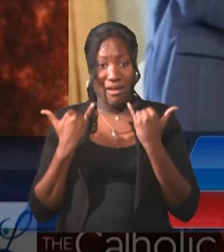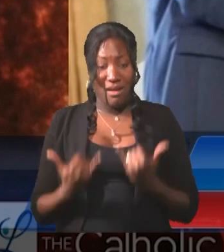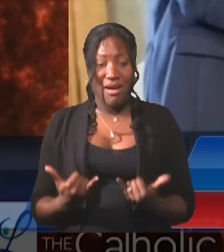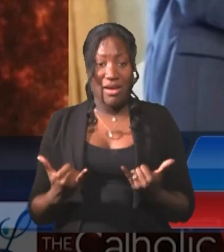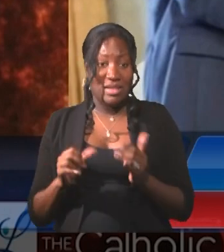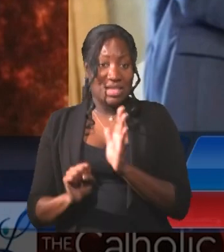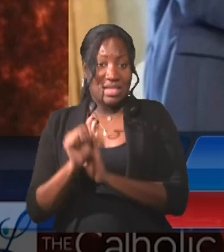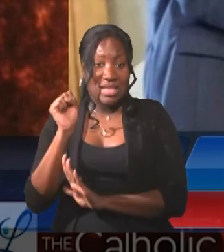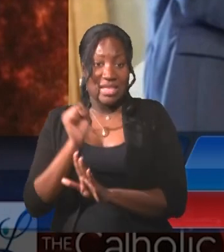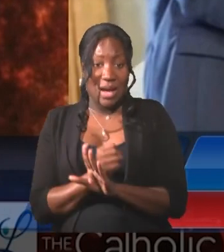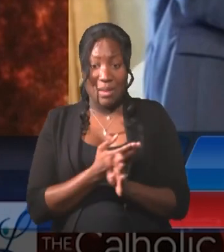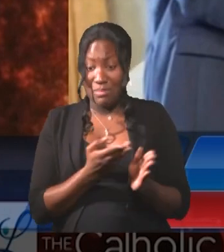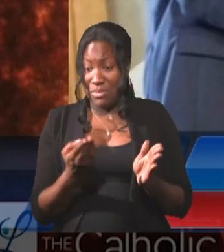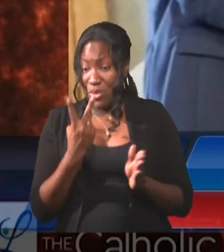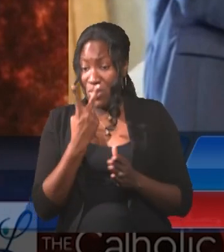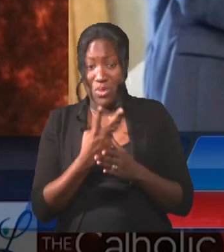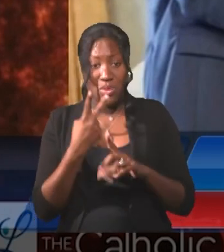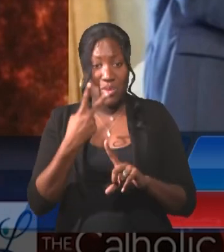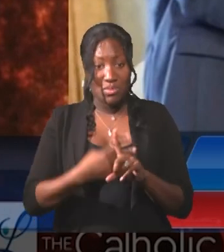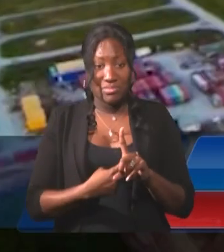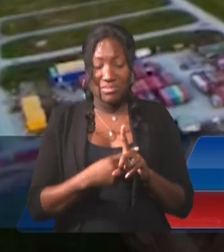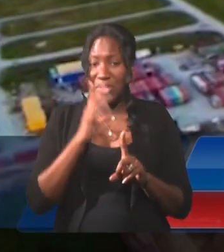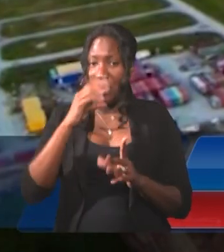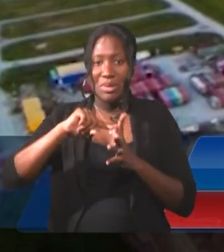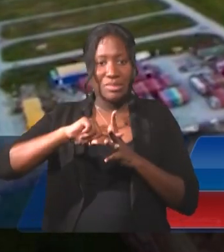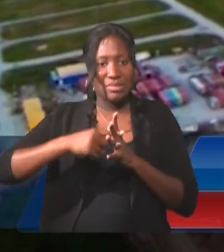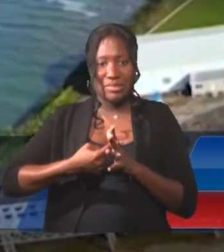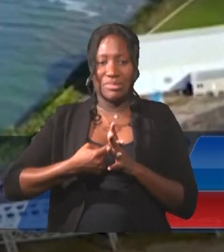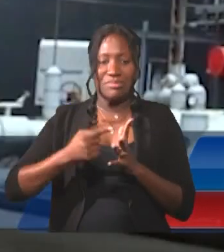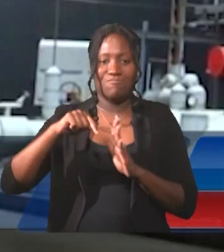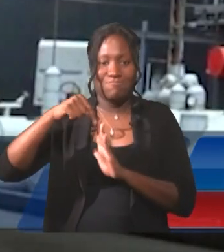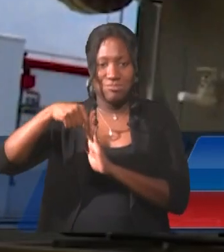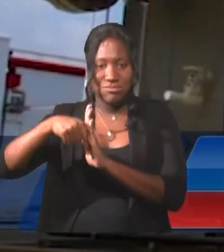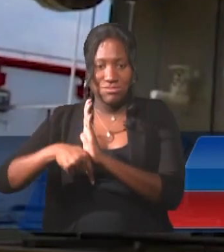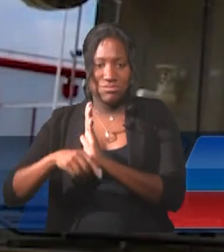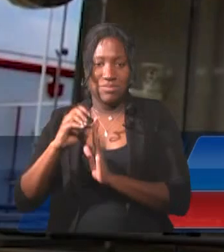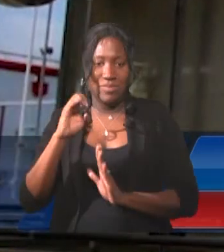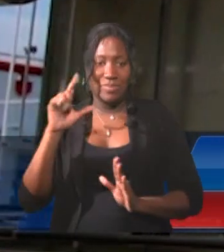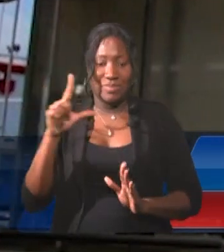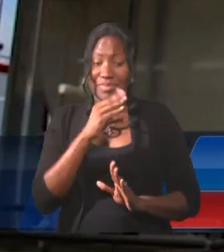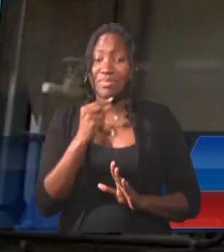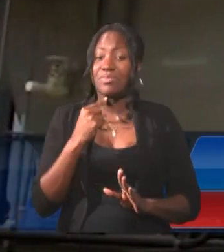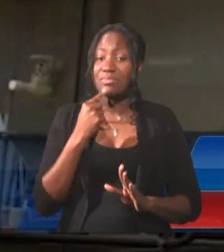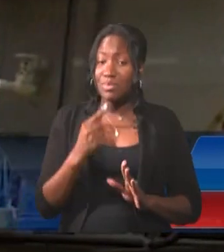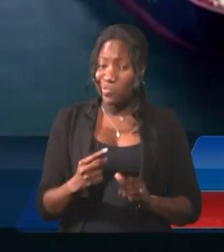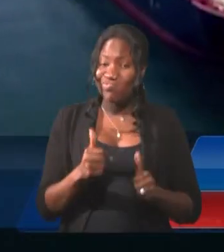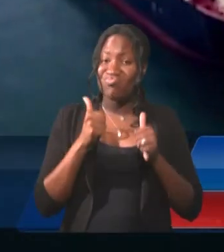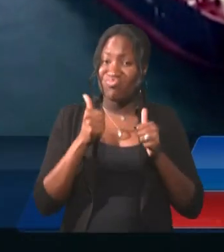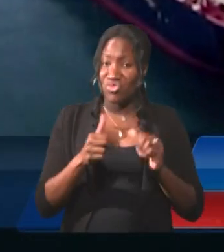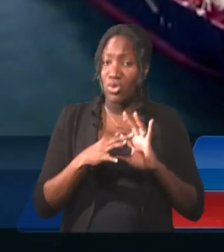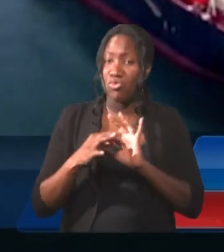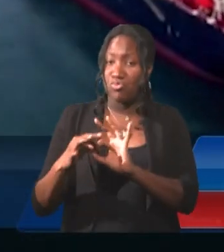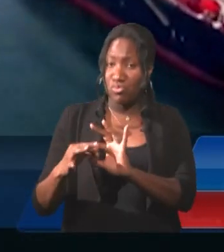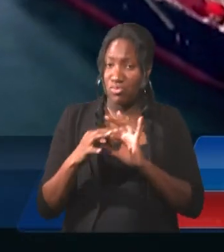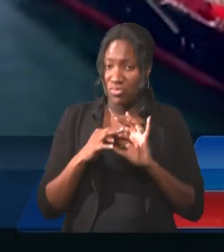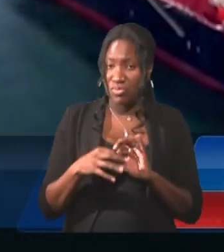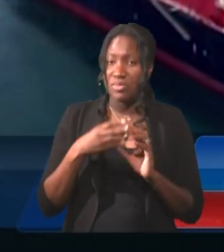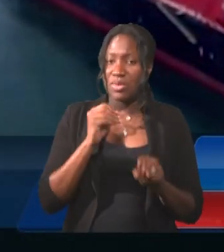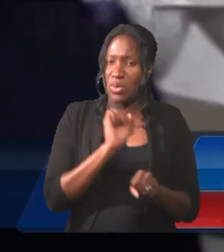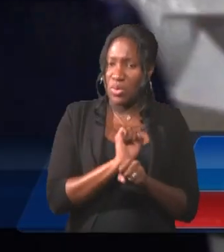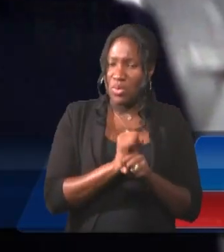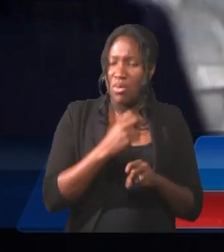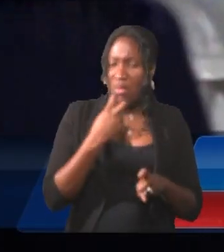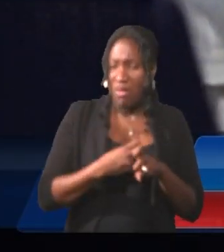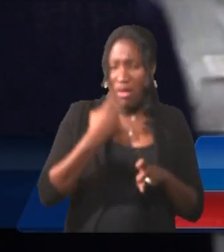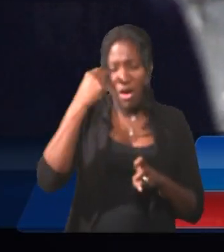middle of September, and there's going to be seismic performed. The minister said evidence of good diplomatic relationships and hard work